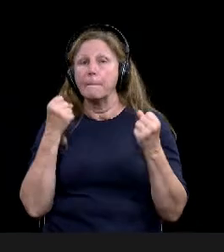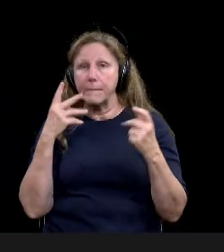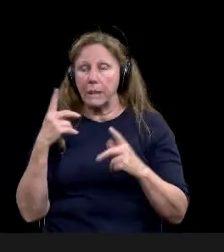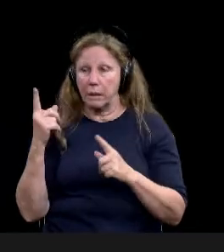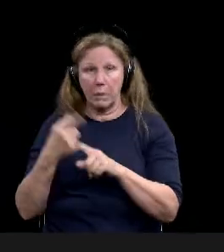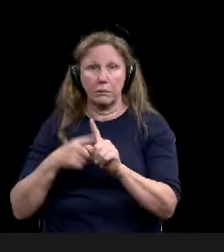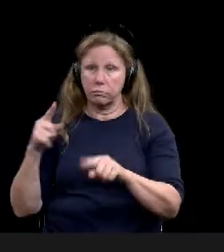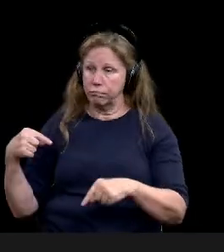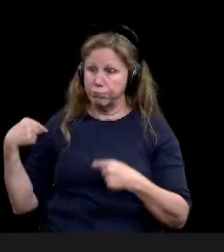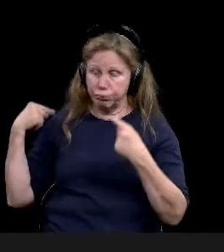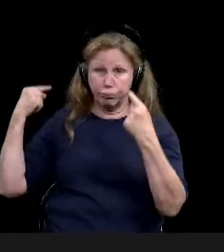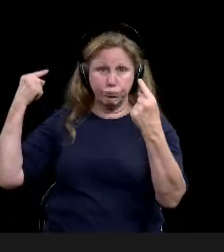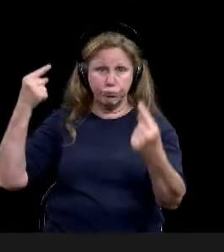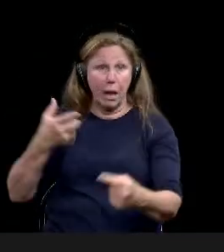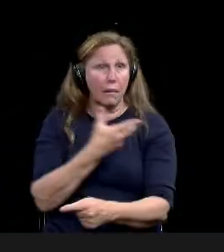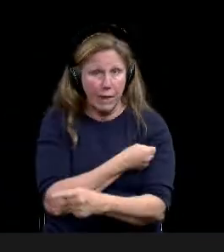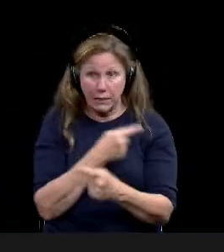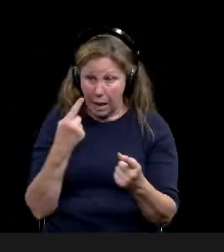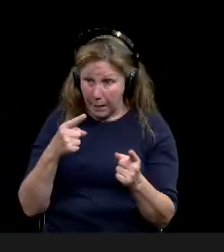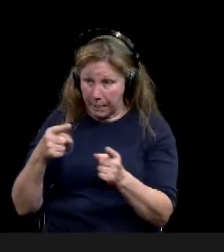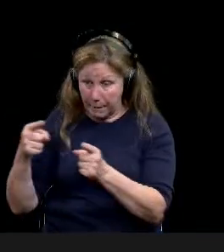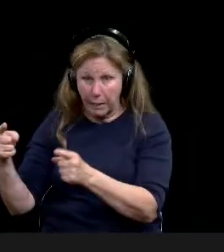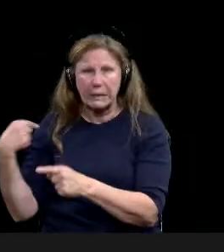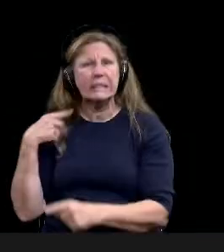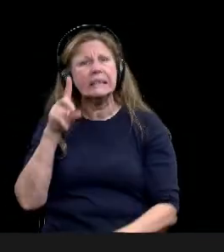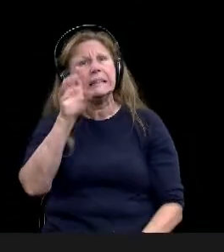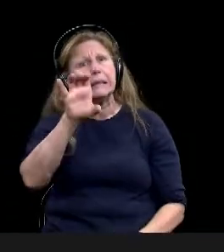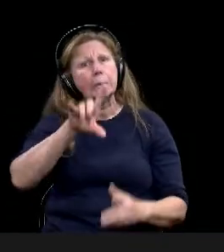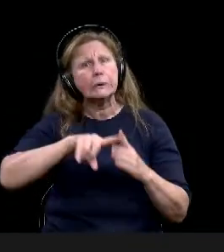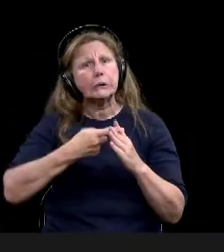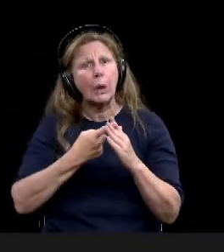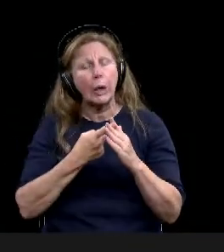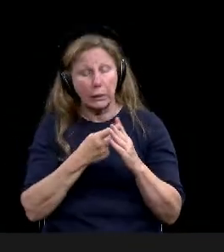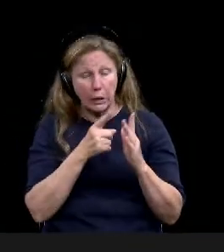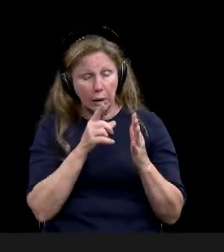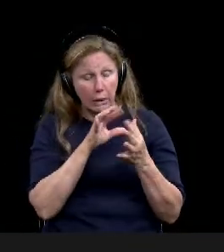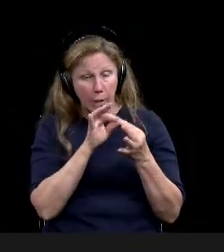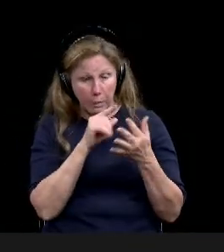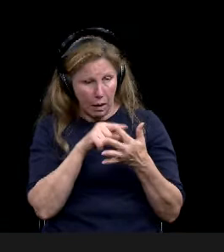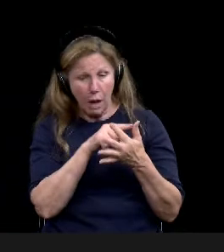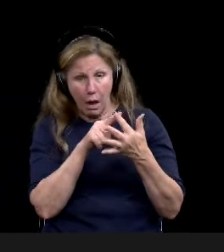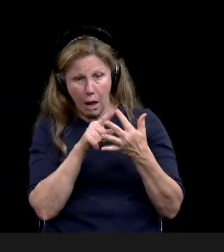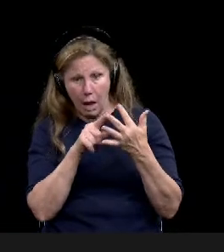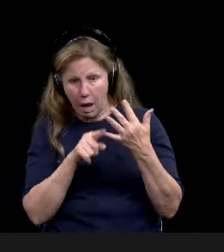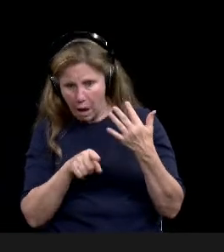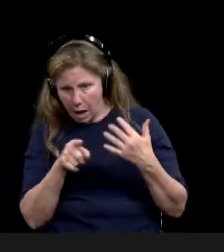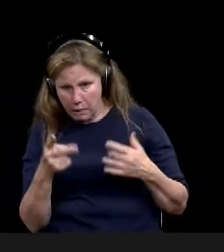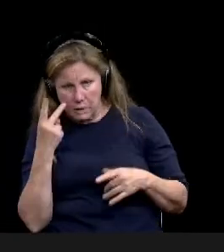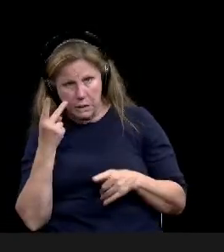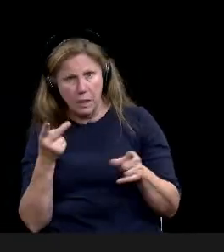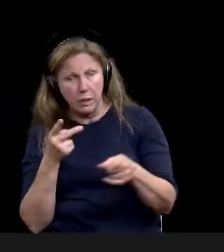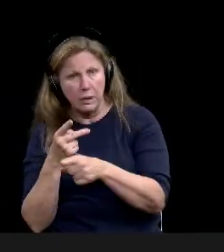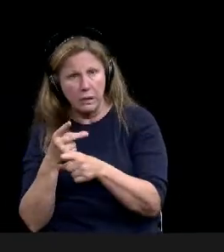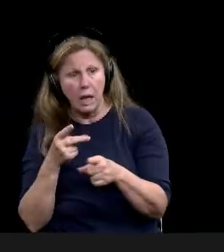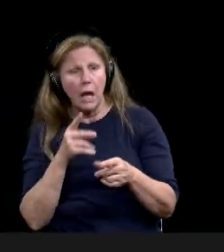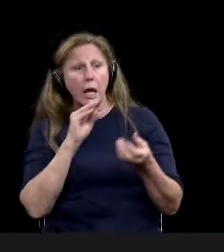the case rates drop, fatality drop, and we have seen so rare of